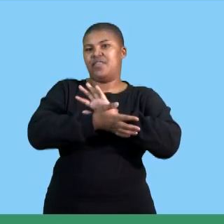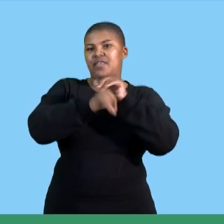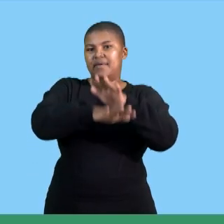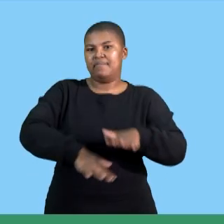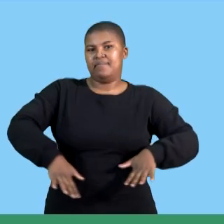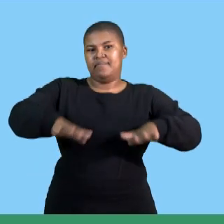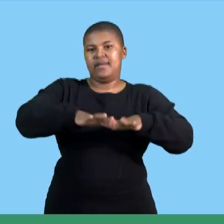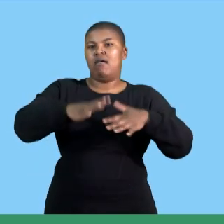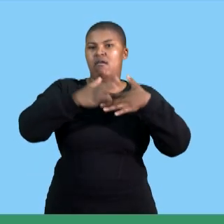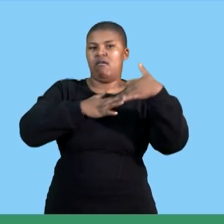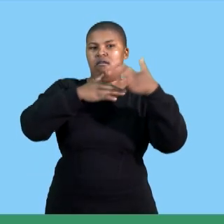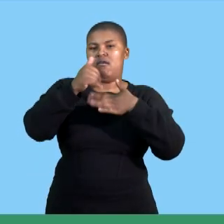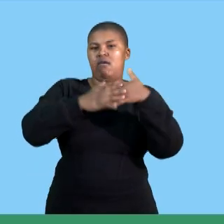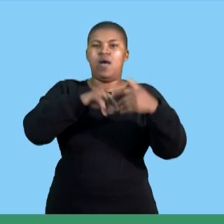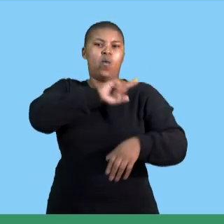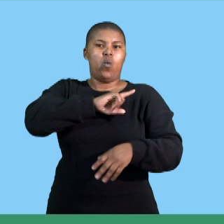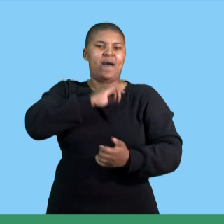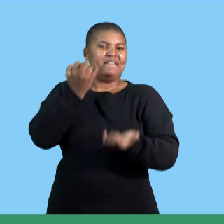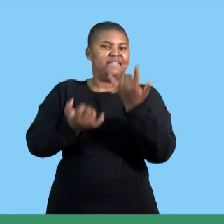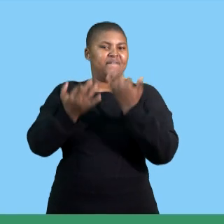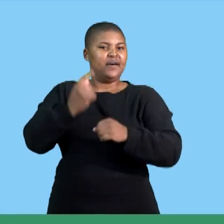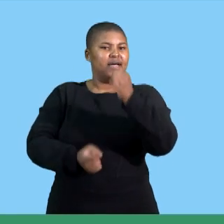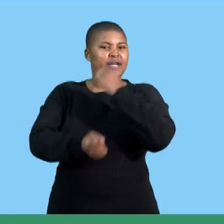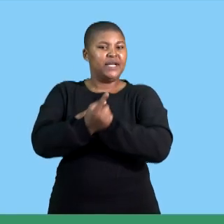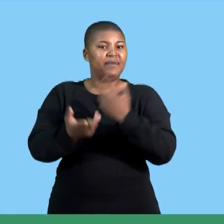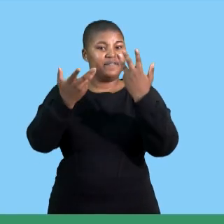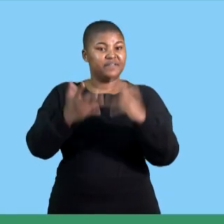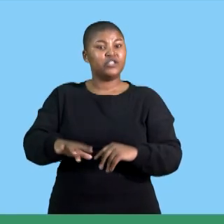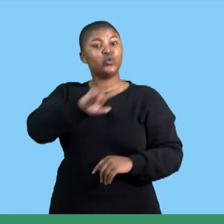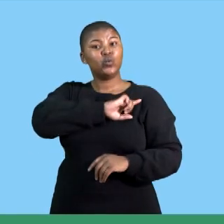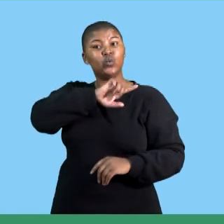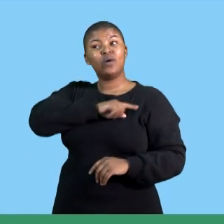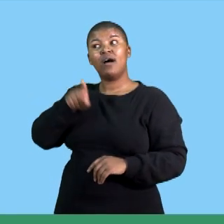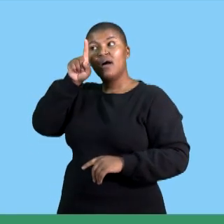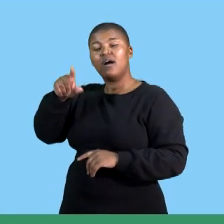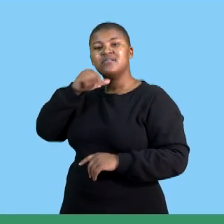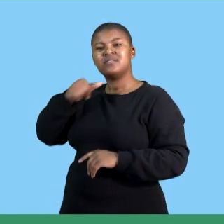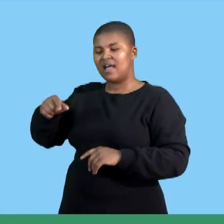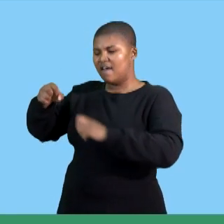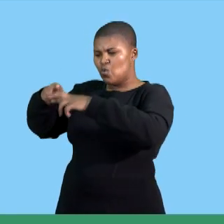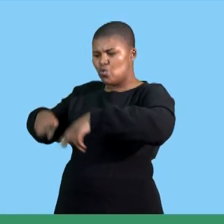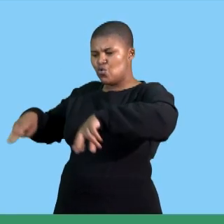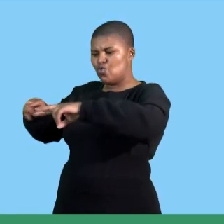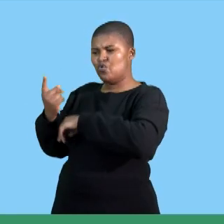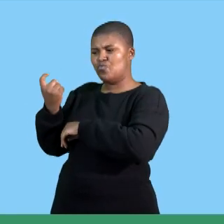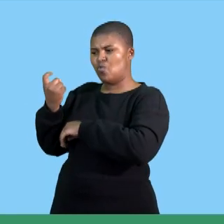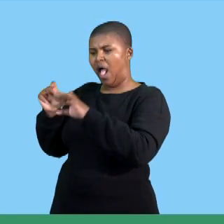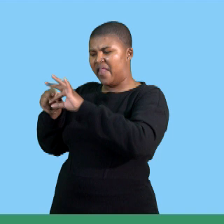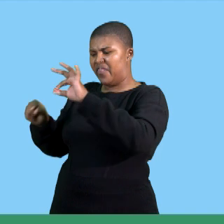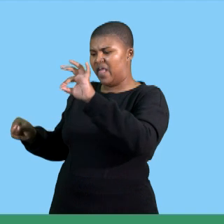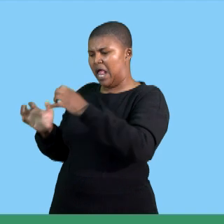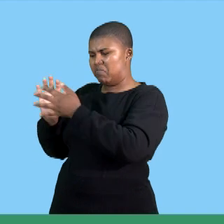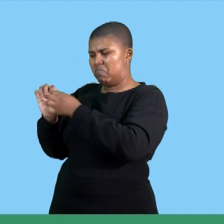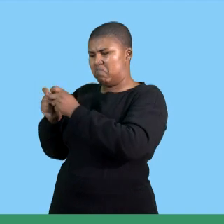the statement is saying that one of the rooms caught fire because of poor electricity